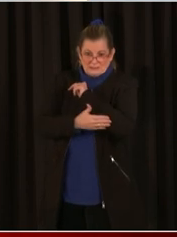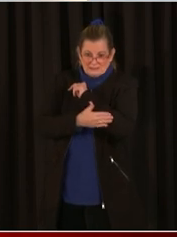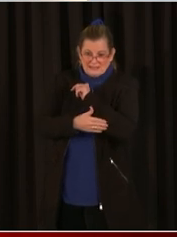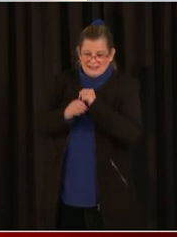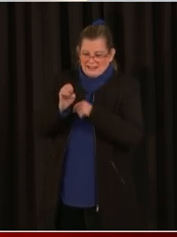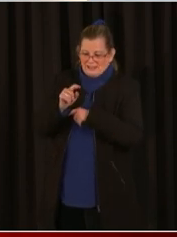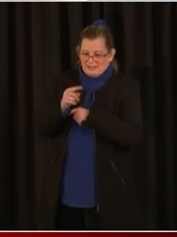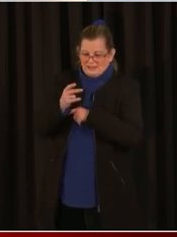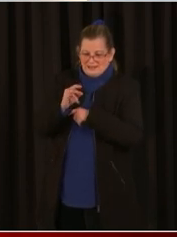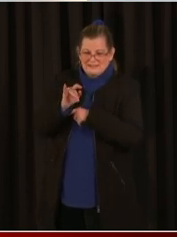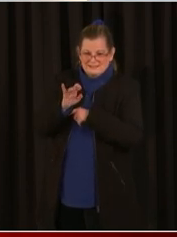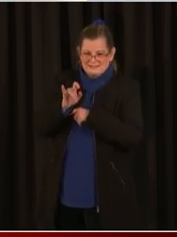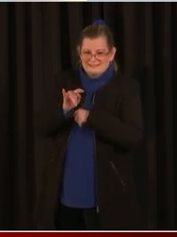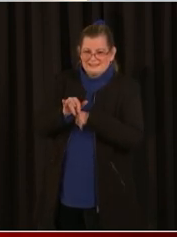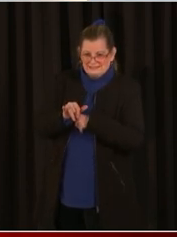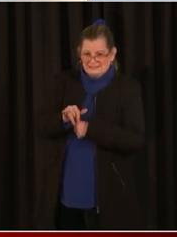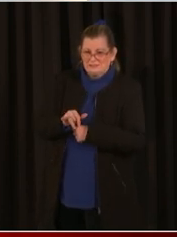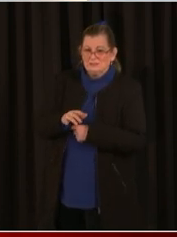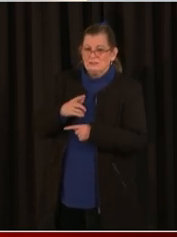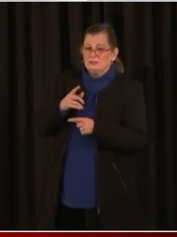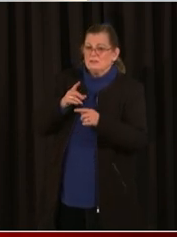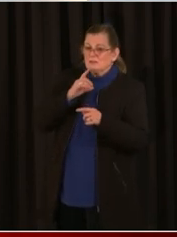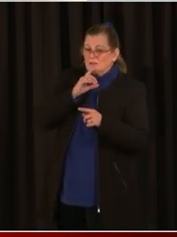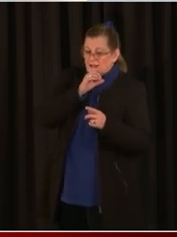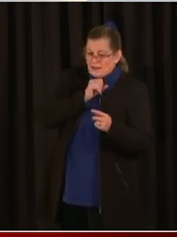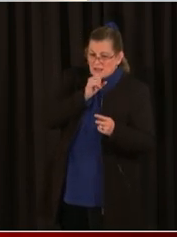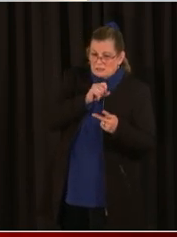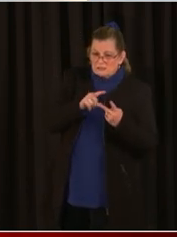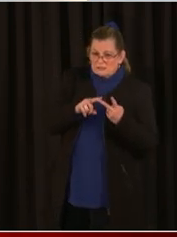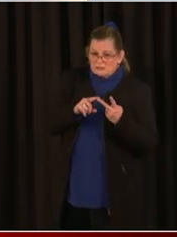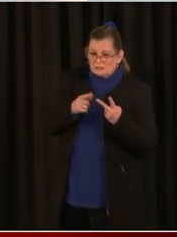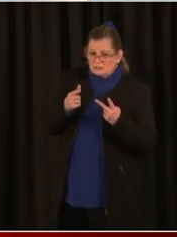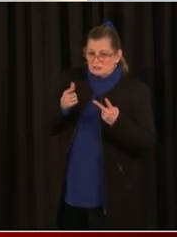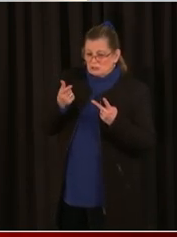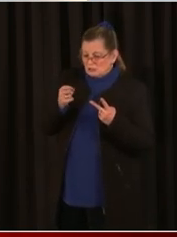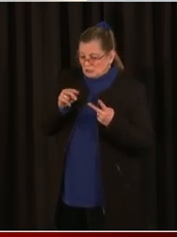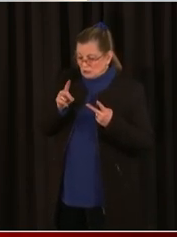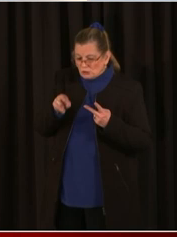has information related to the individual's age, gender,